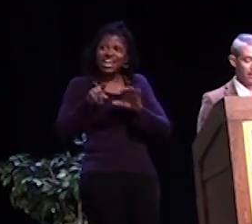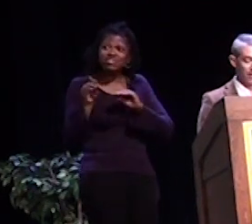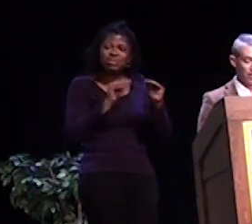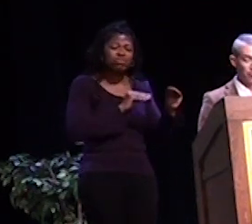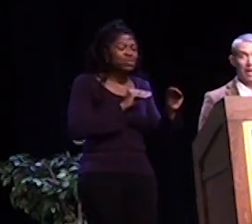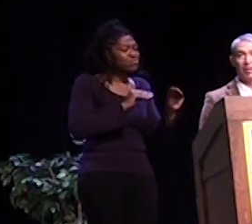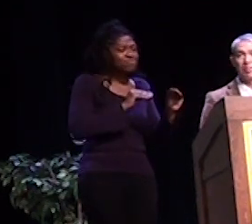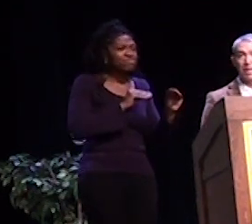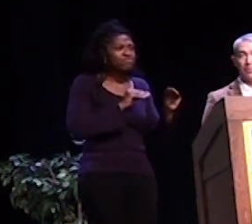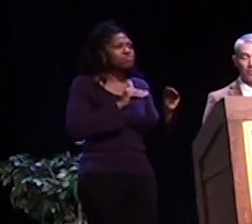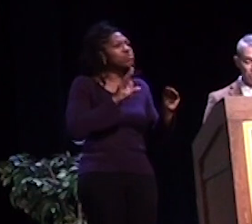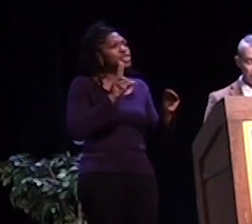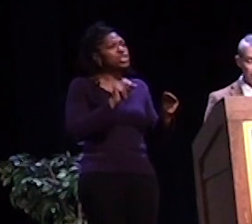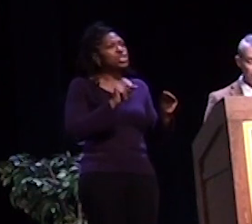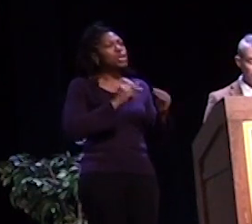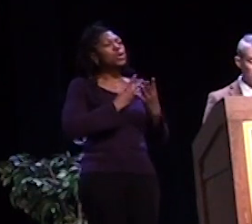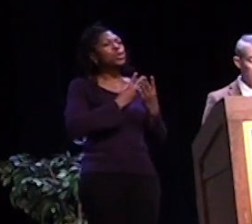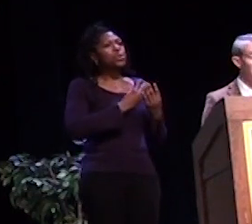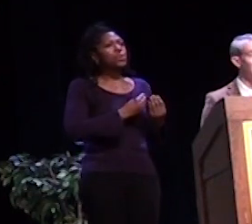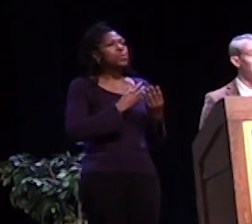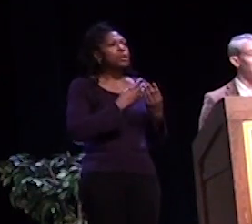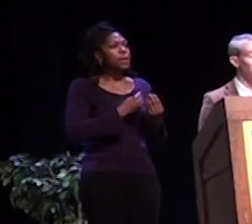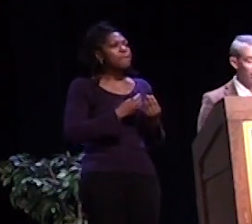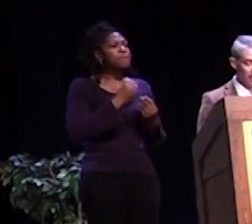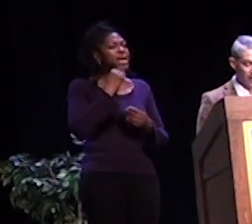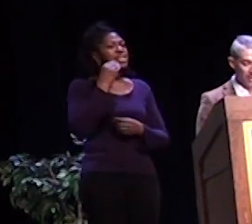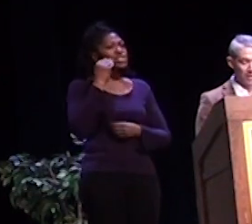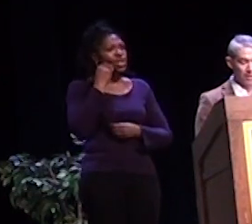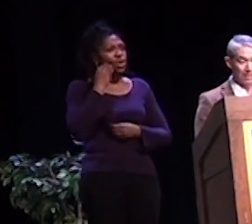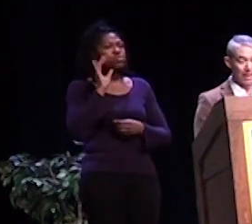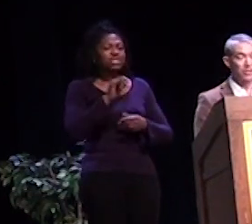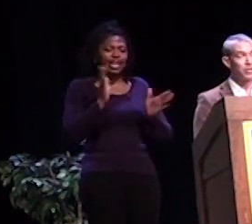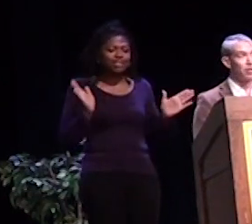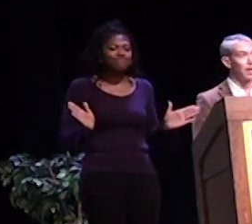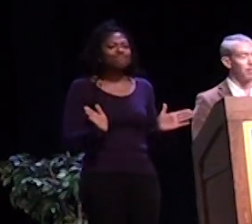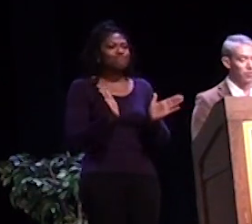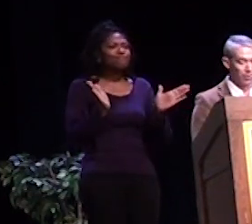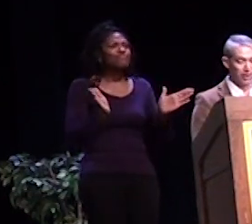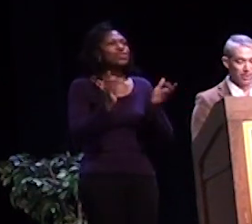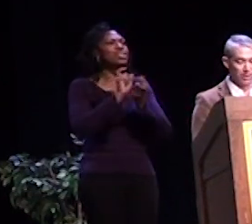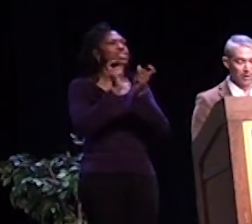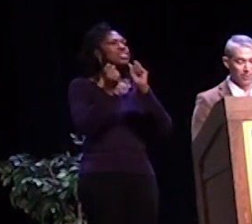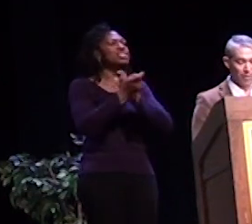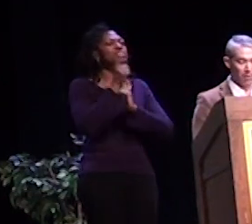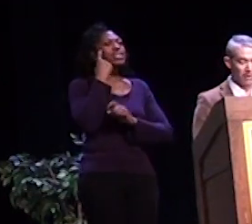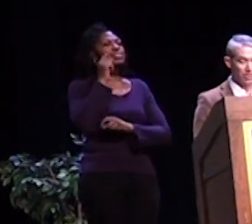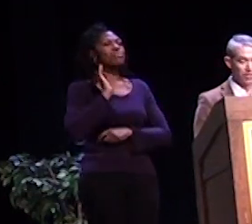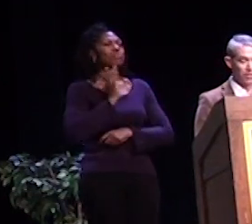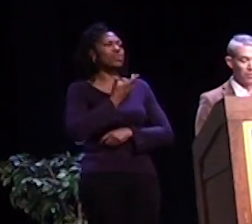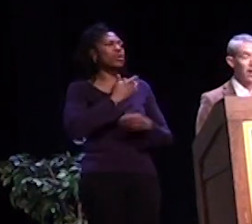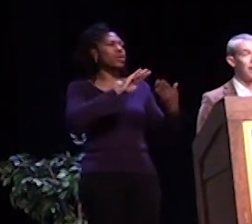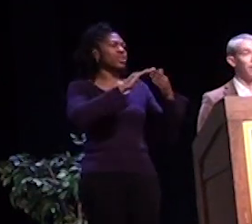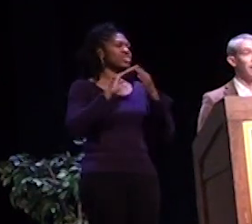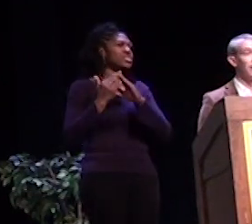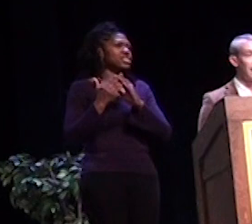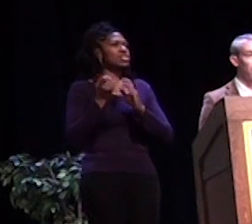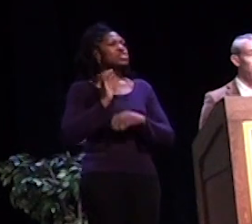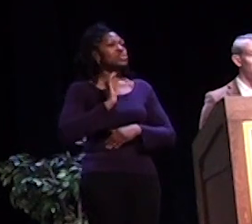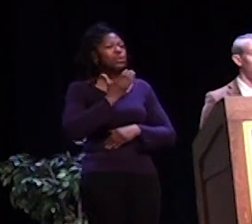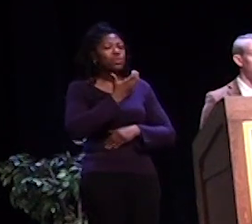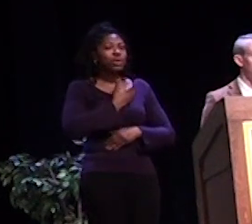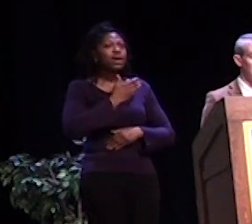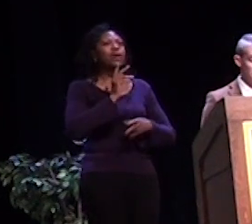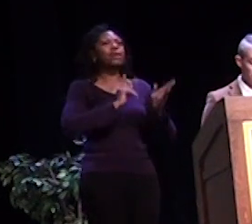policy is driving meaningful change in our city and creating the necessary opportunities for our residents to thrive. And